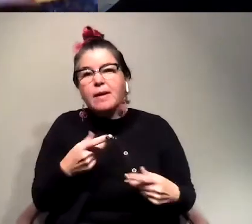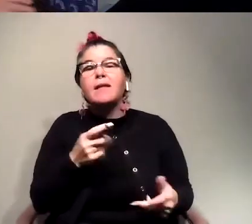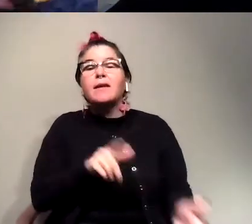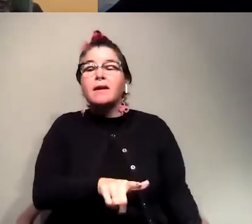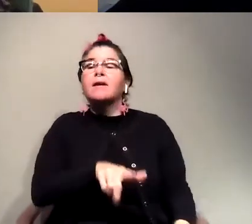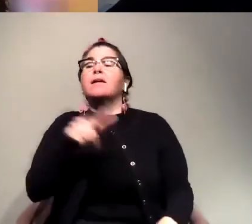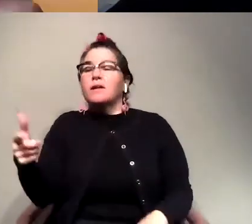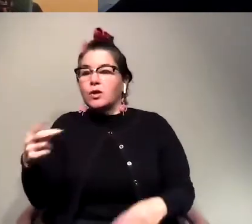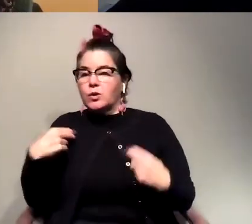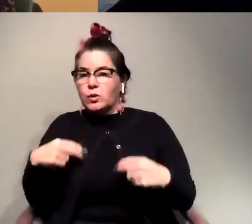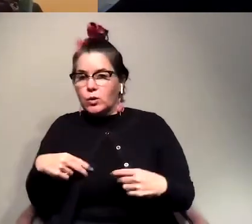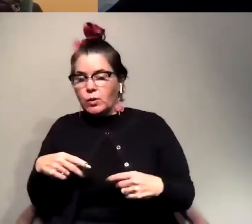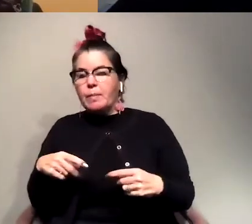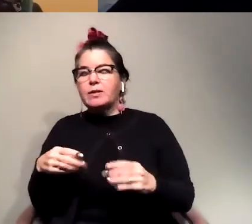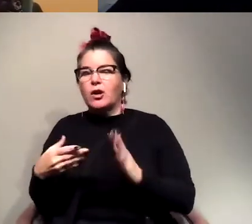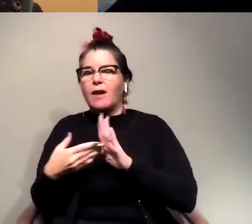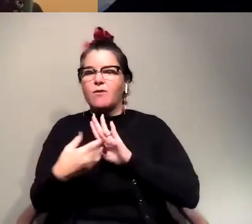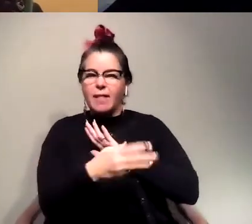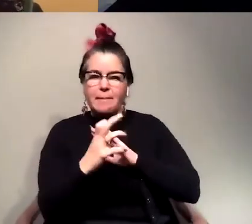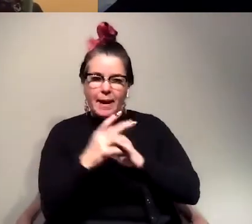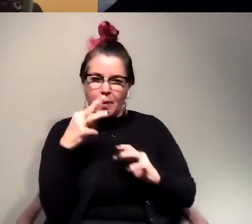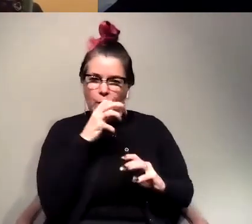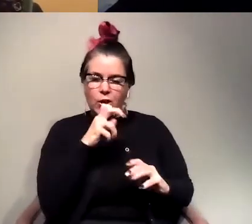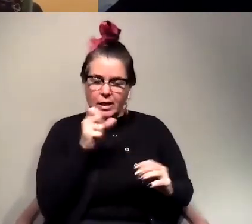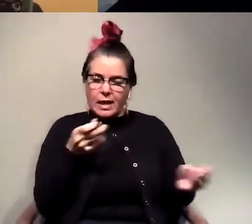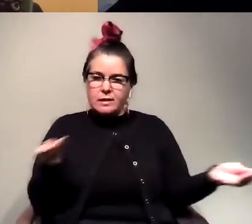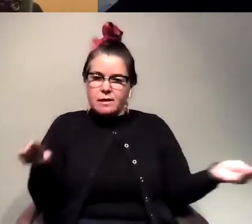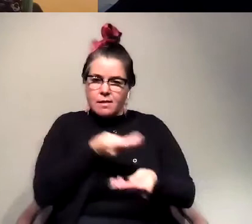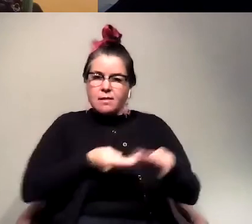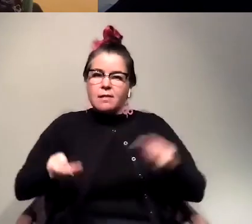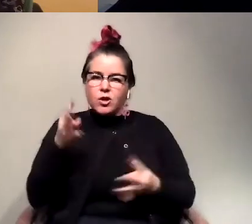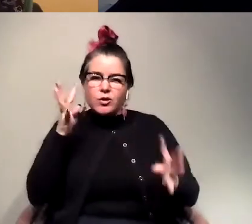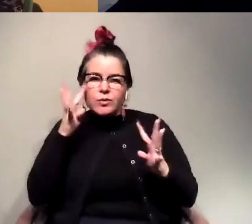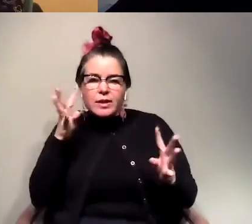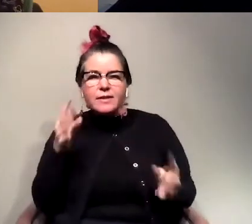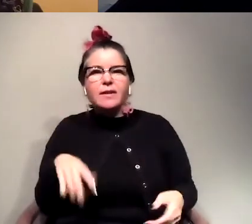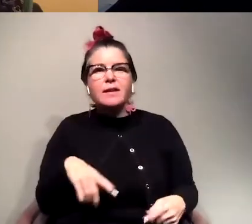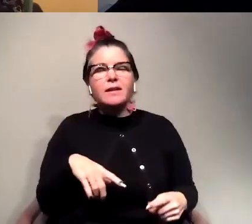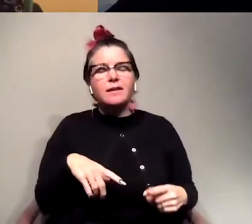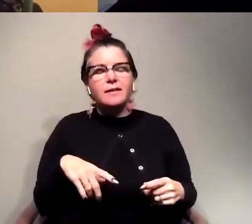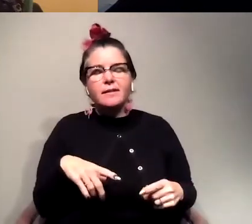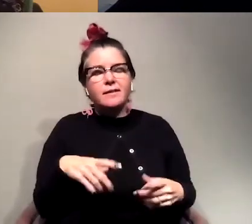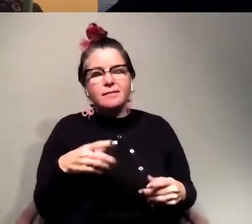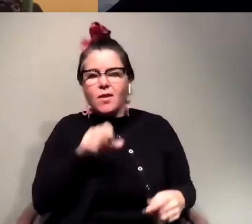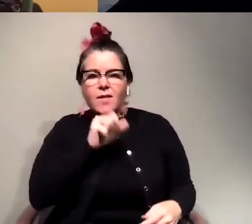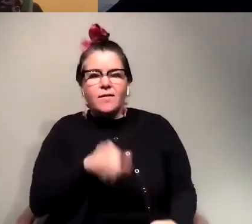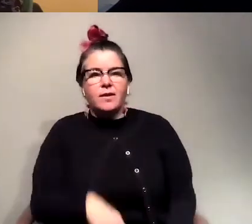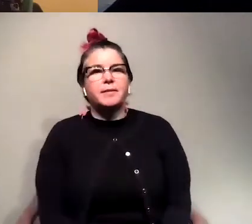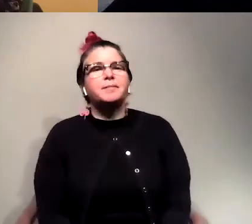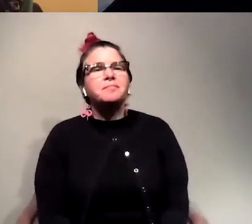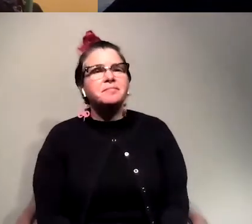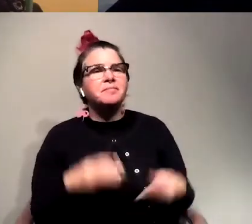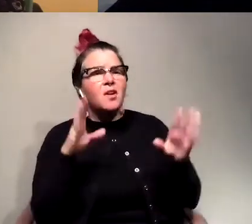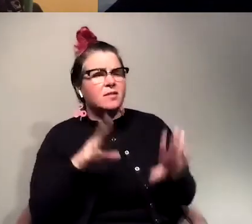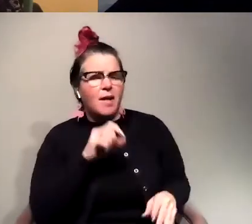and reflecting the weirdness back and creativity and like just taking it and running with it. I love that. That's awesome. I love